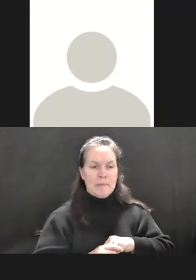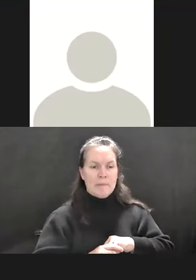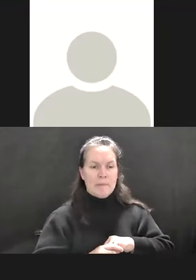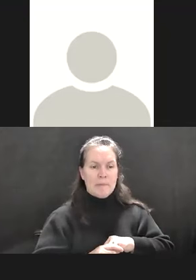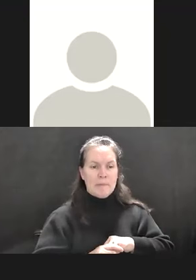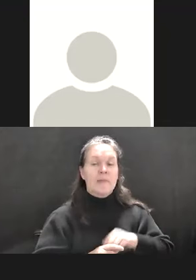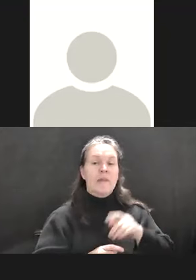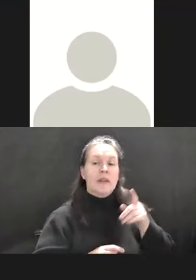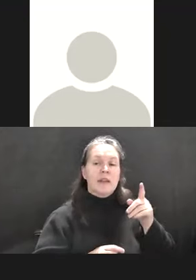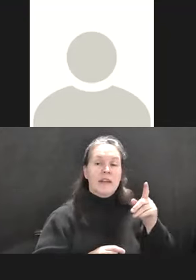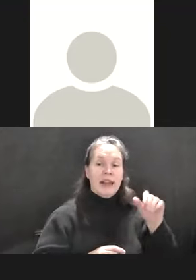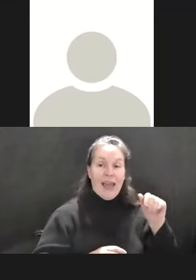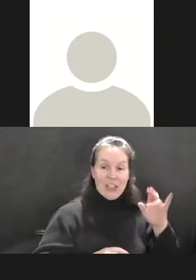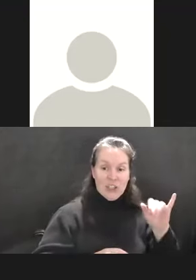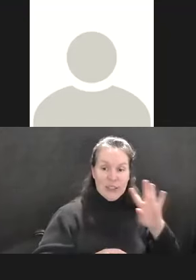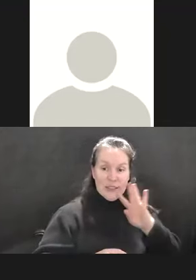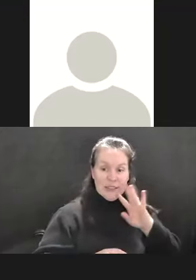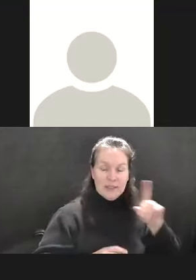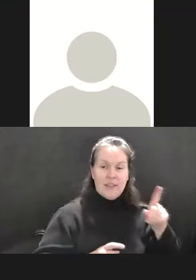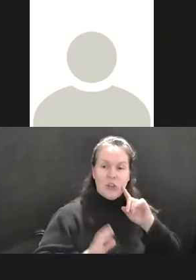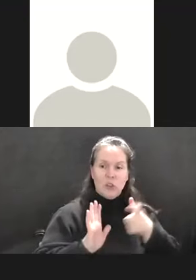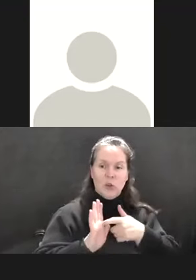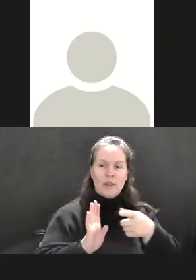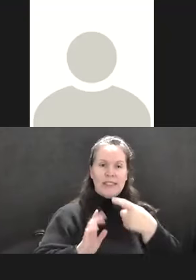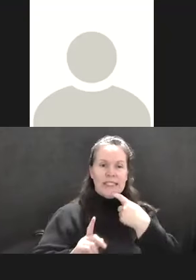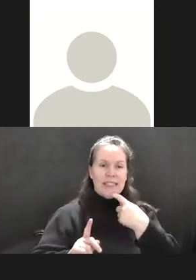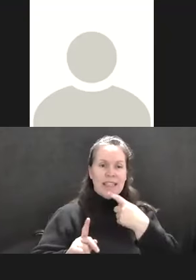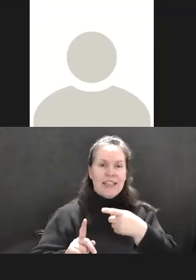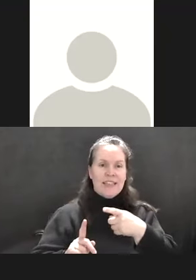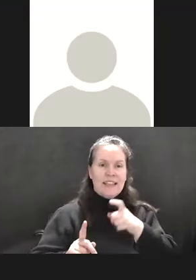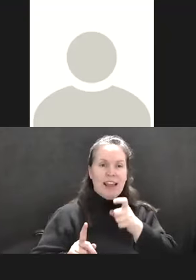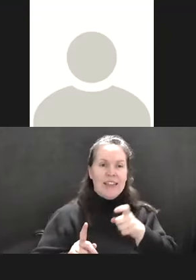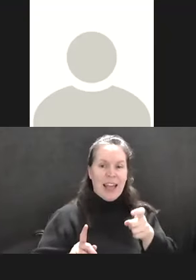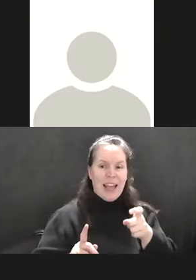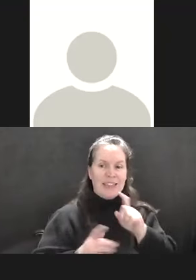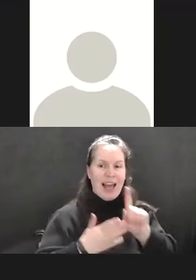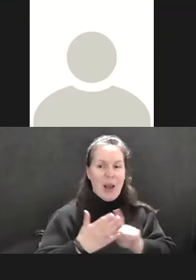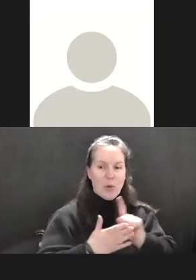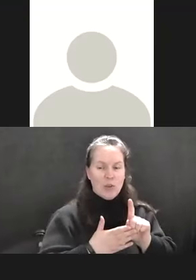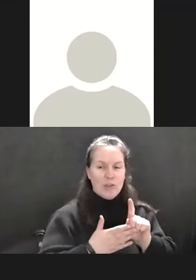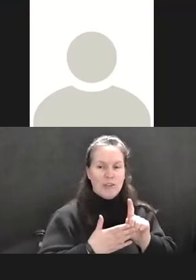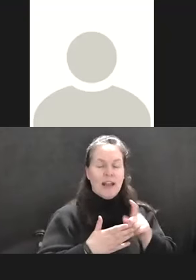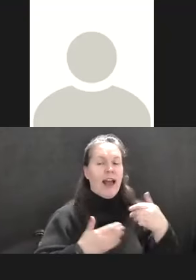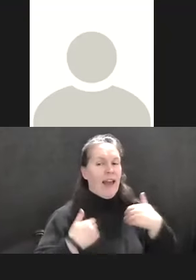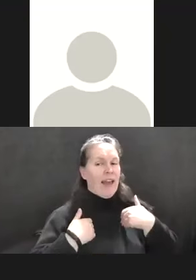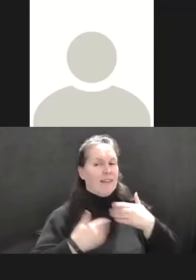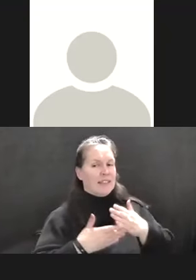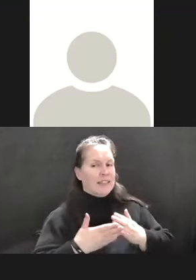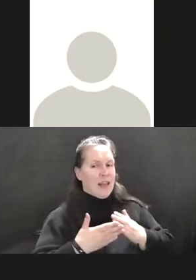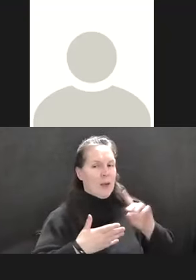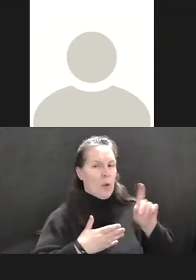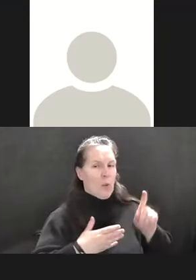Okay. And you'll notice that it says XX hours in health equity. I do have some questions surrounding